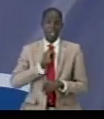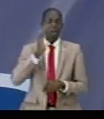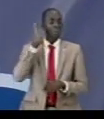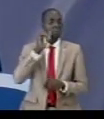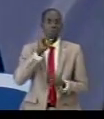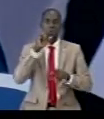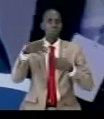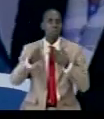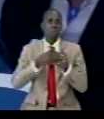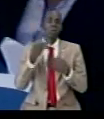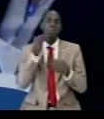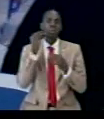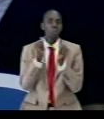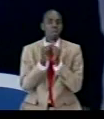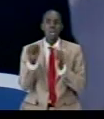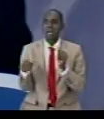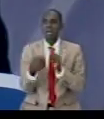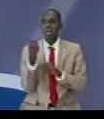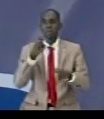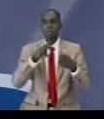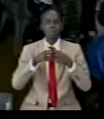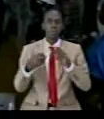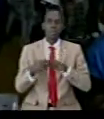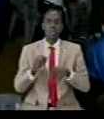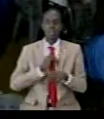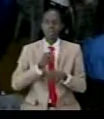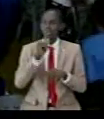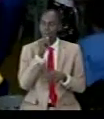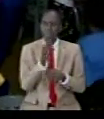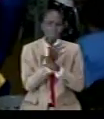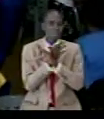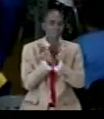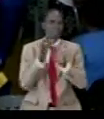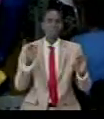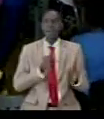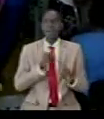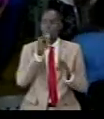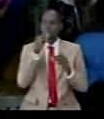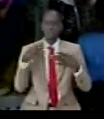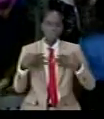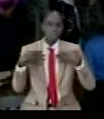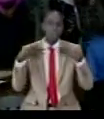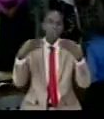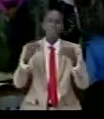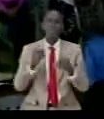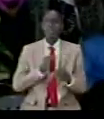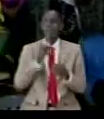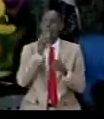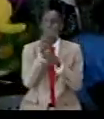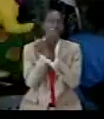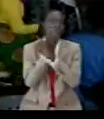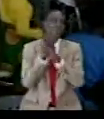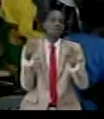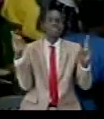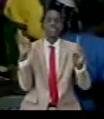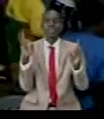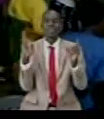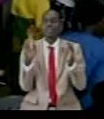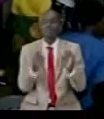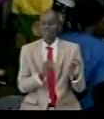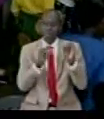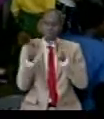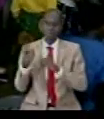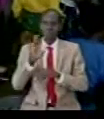problem. I am free. I am healed. I am delivered. Put your faith